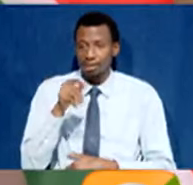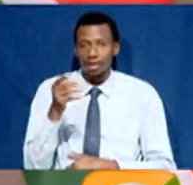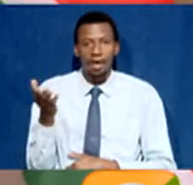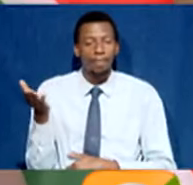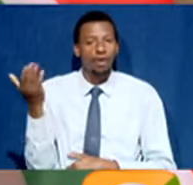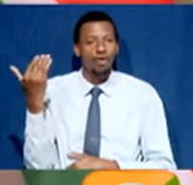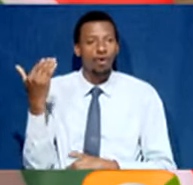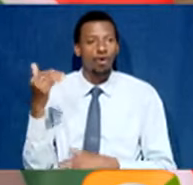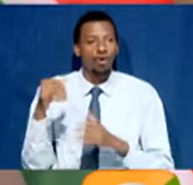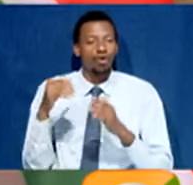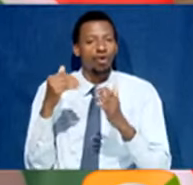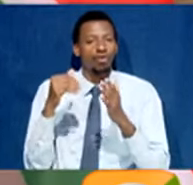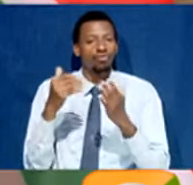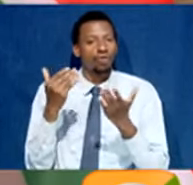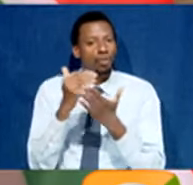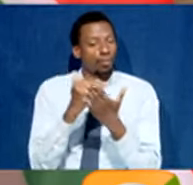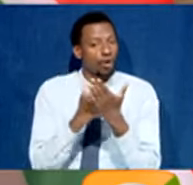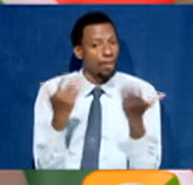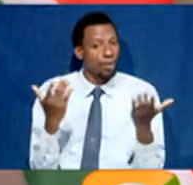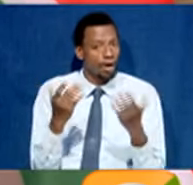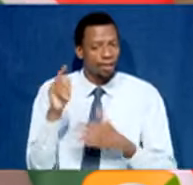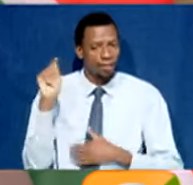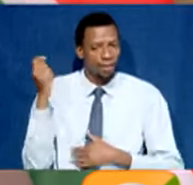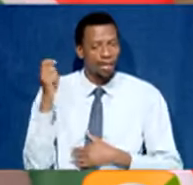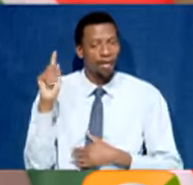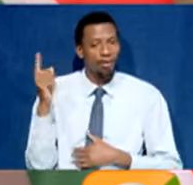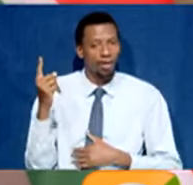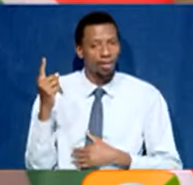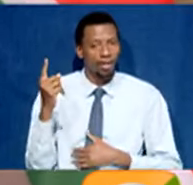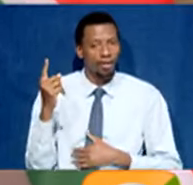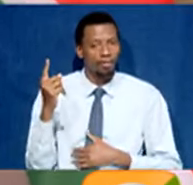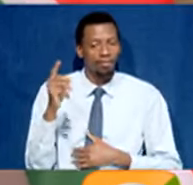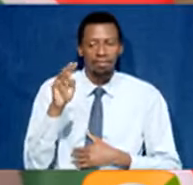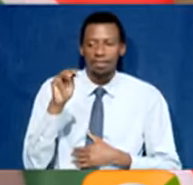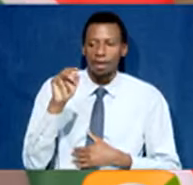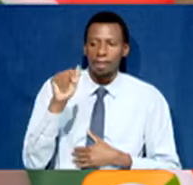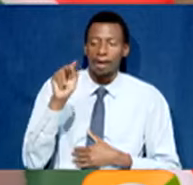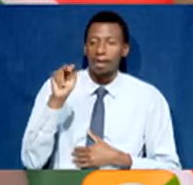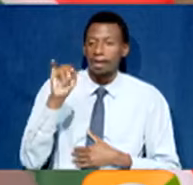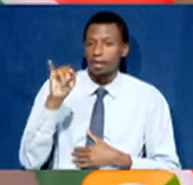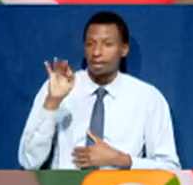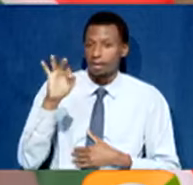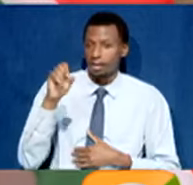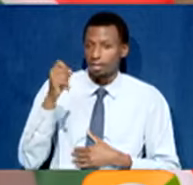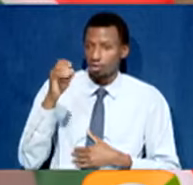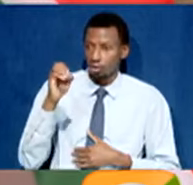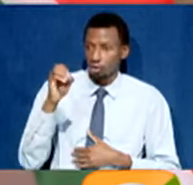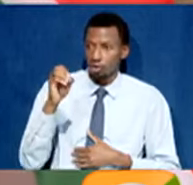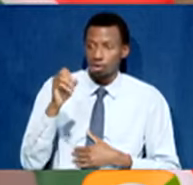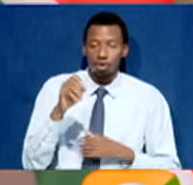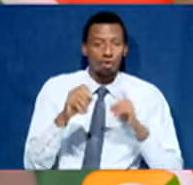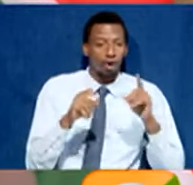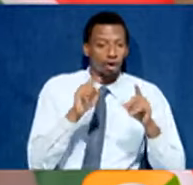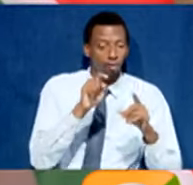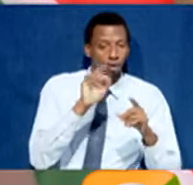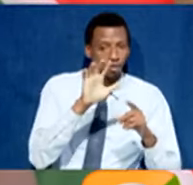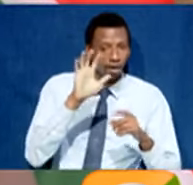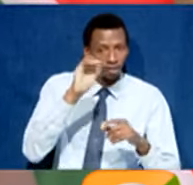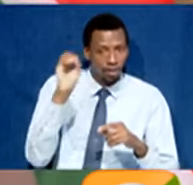UDA manifesto, the Kenya Kwanza manifesto, 1.5%. It was in Azimio manifesto,